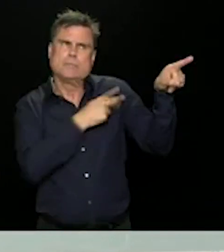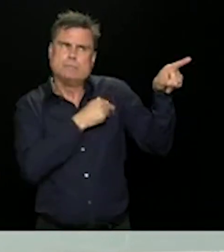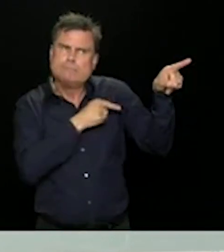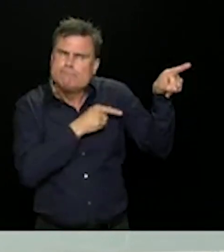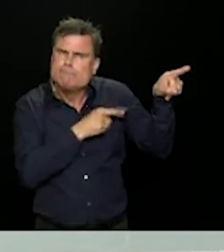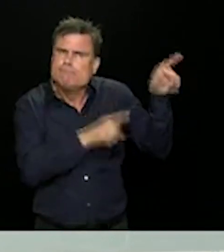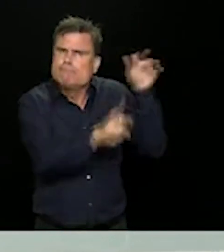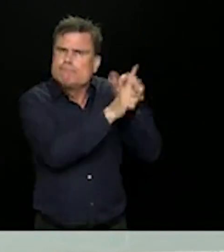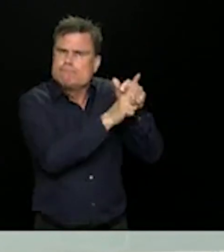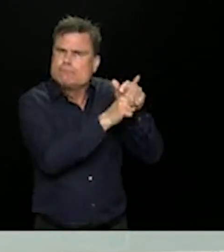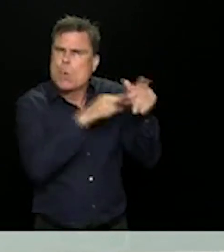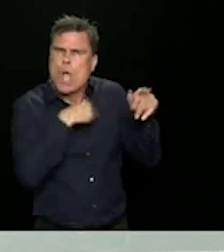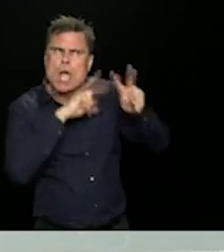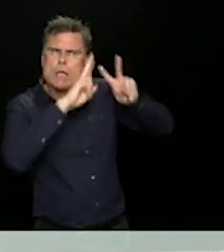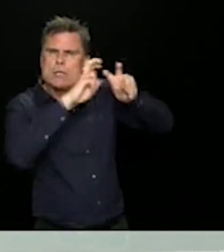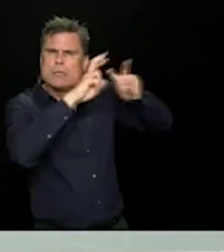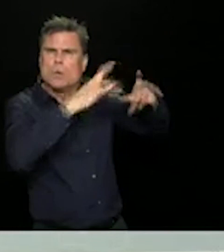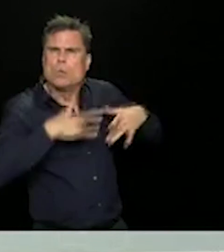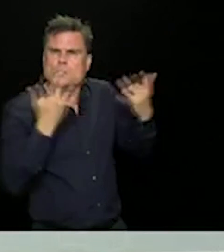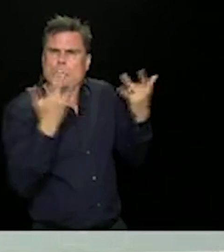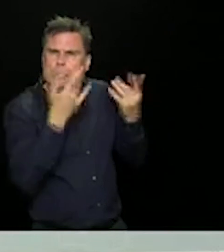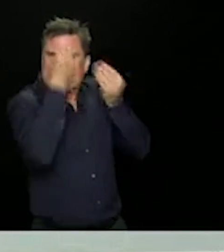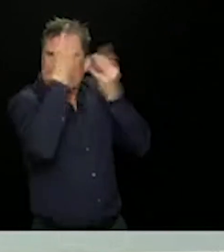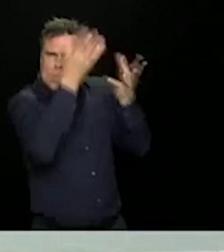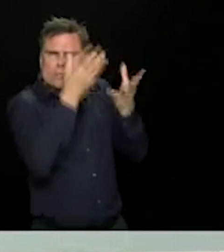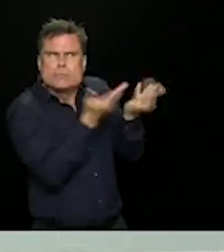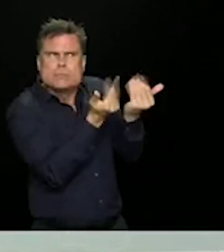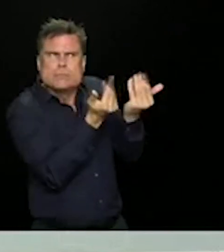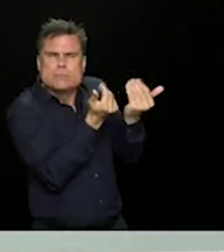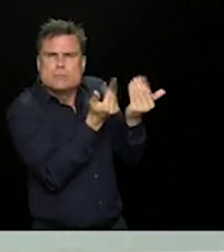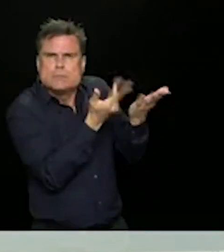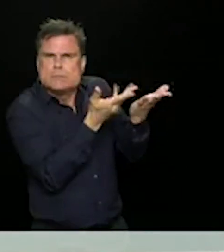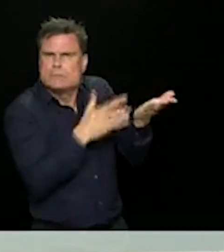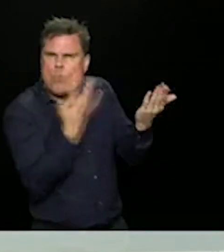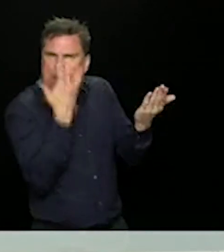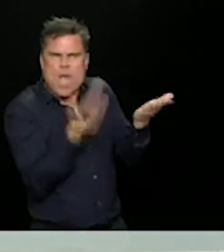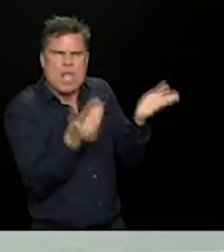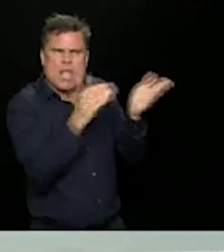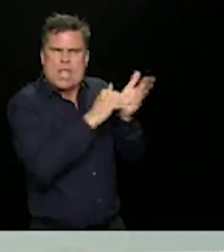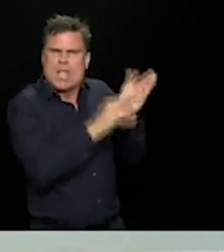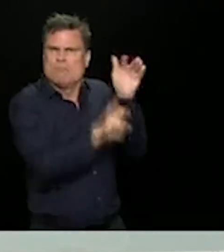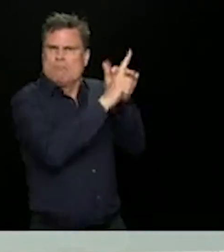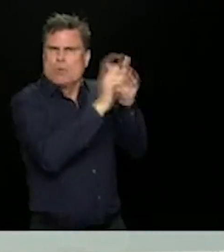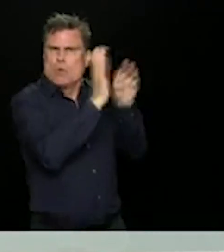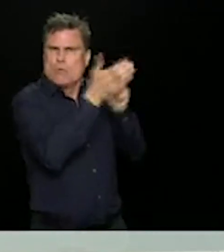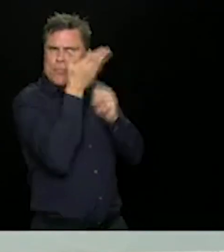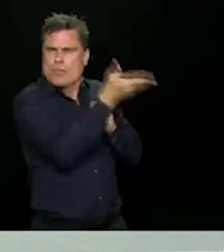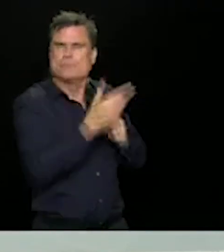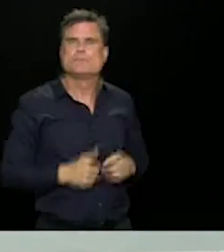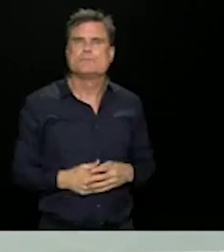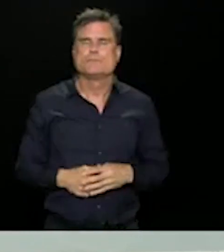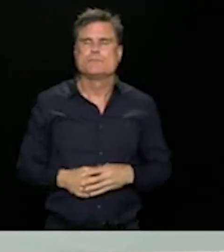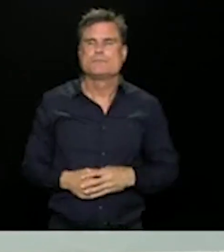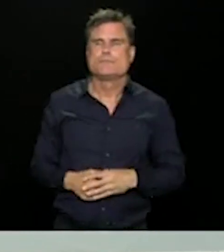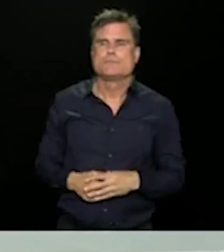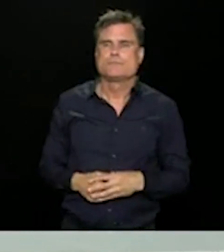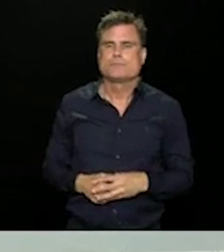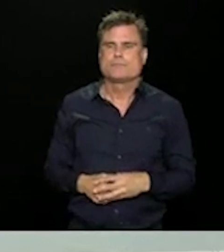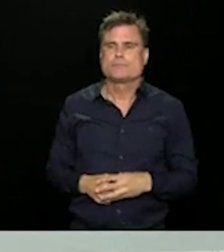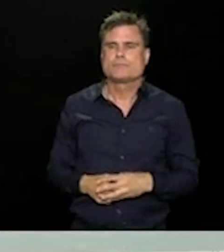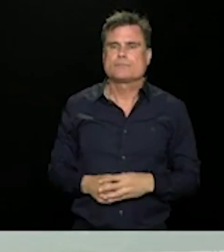So we all need to continue to be aware that this is going to be in our communities for some